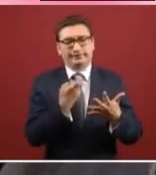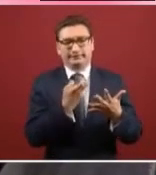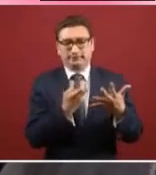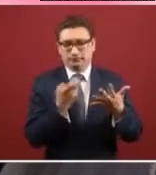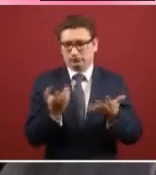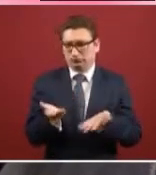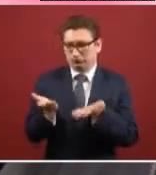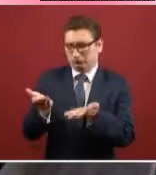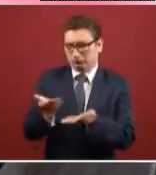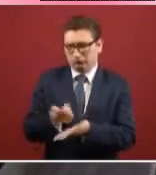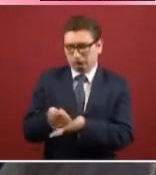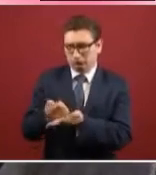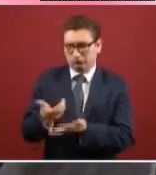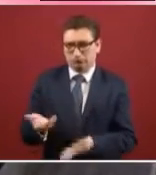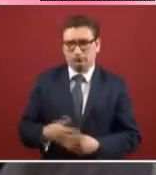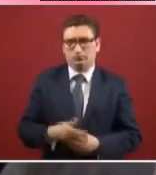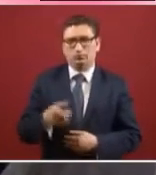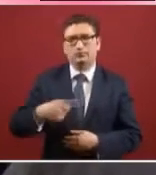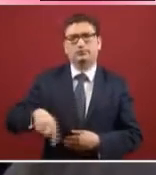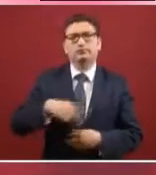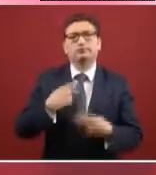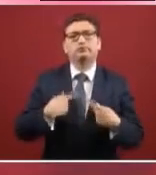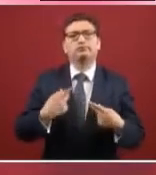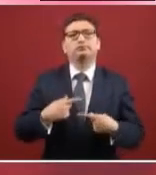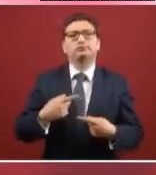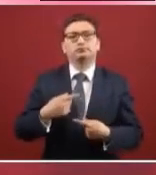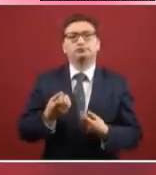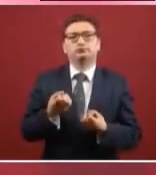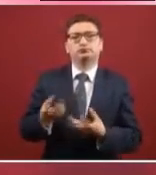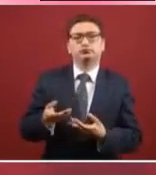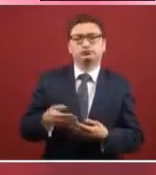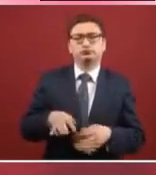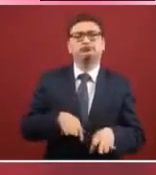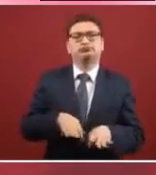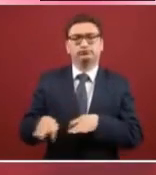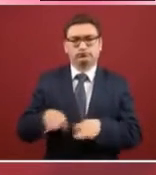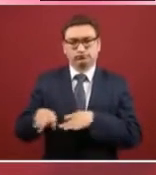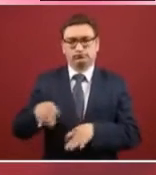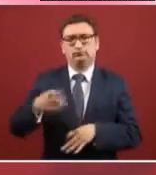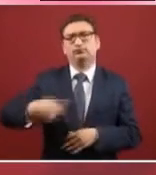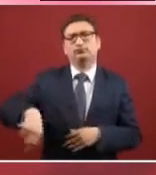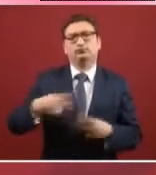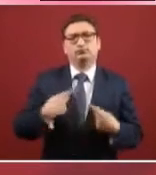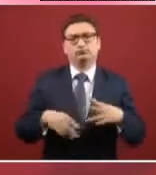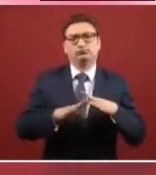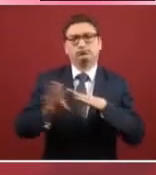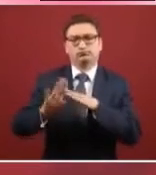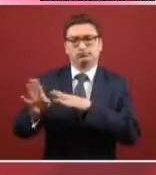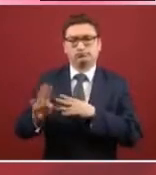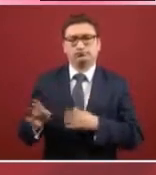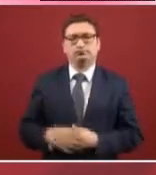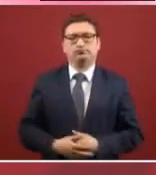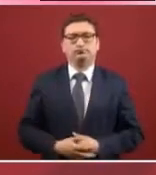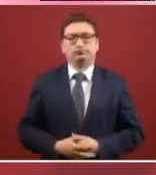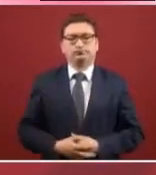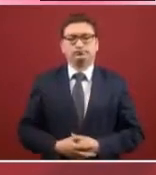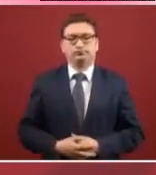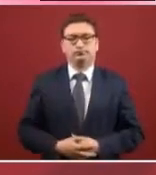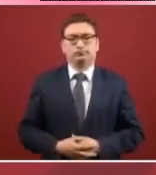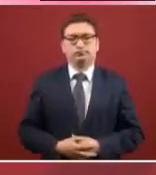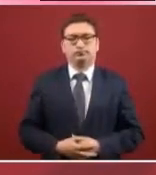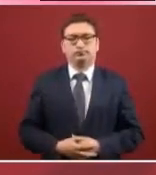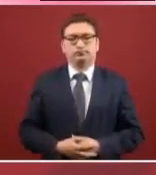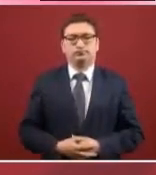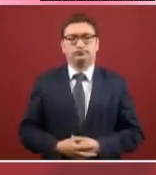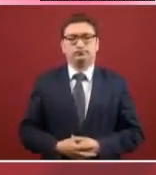options de empleo of work a migrantes, to these migrants el que pueda especially llevarse